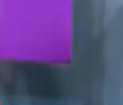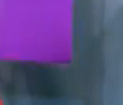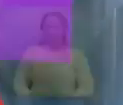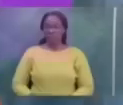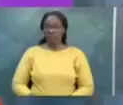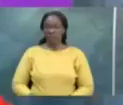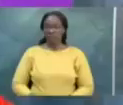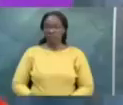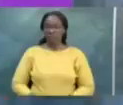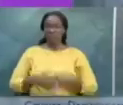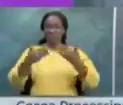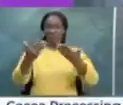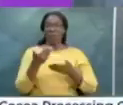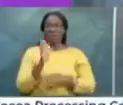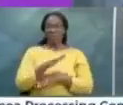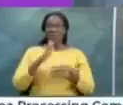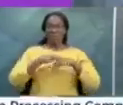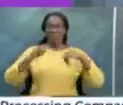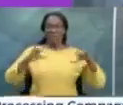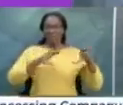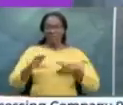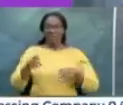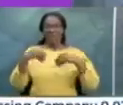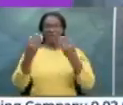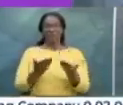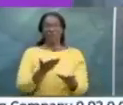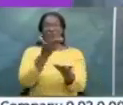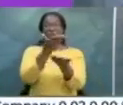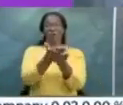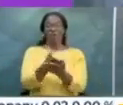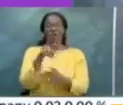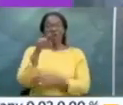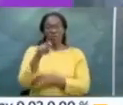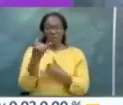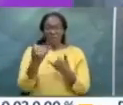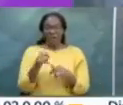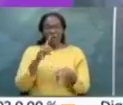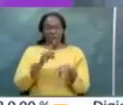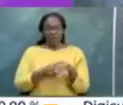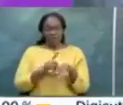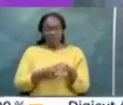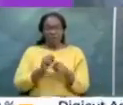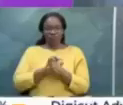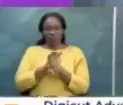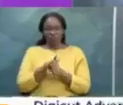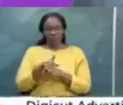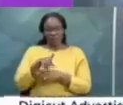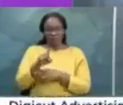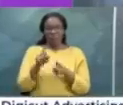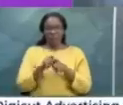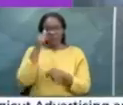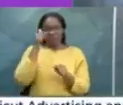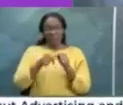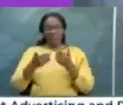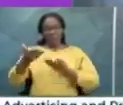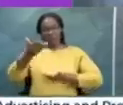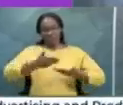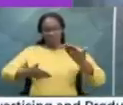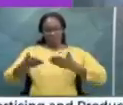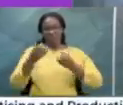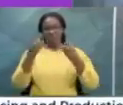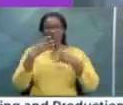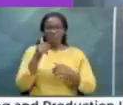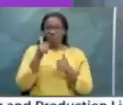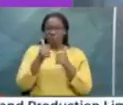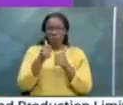Welcome back to SOKO, a virtual marketplace giving you the discounts you need during this period. Remember to keep the conversations going and tell us the